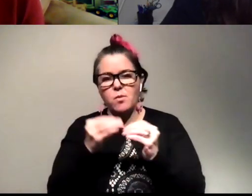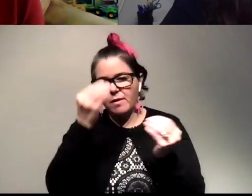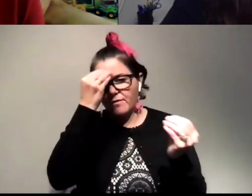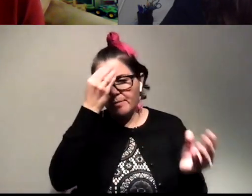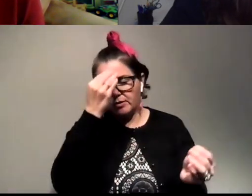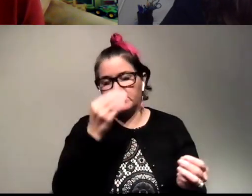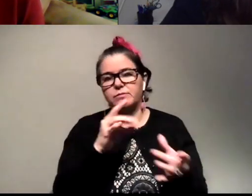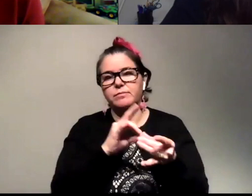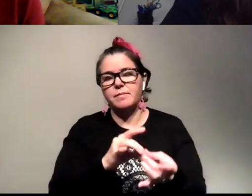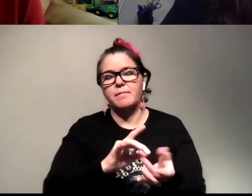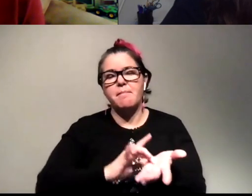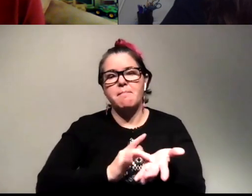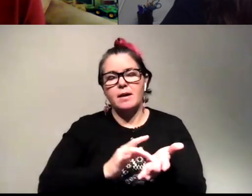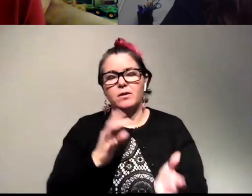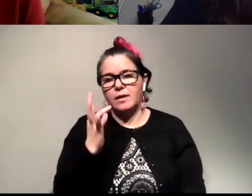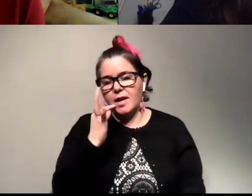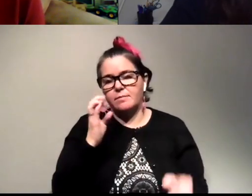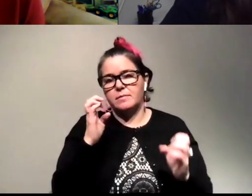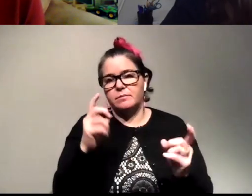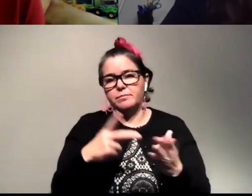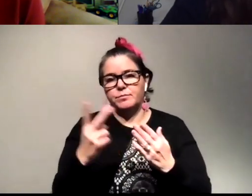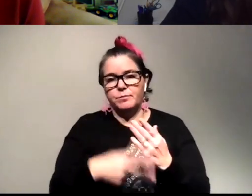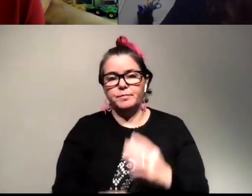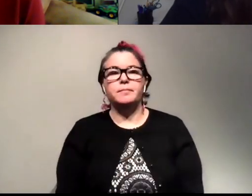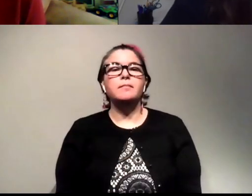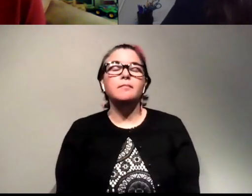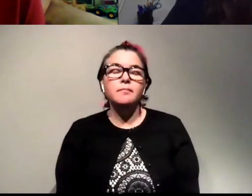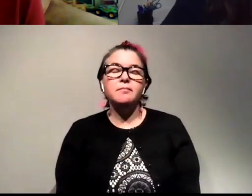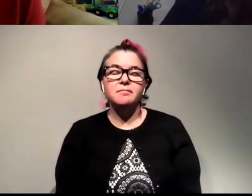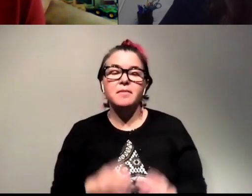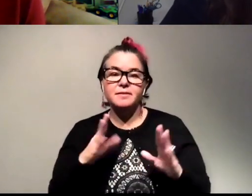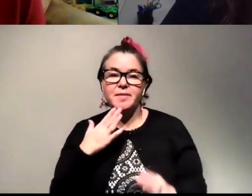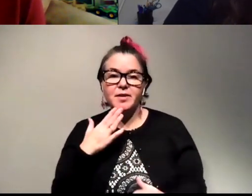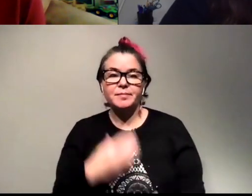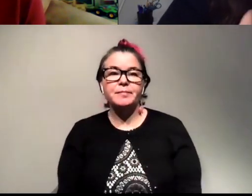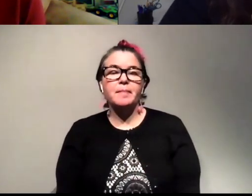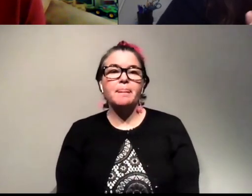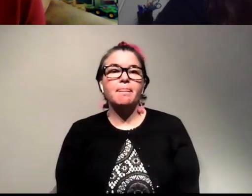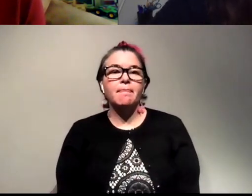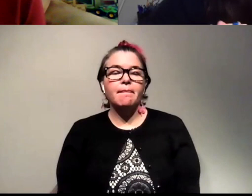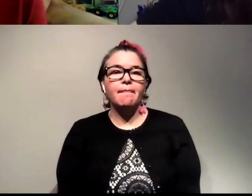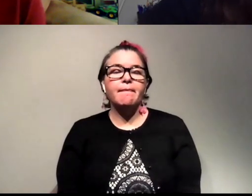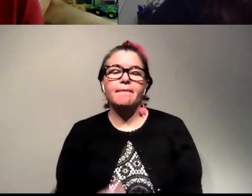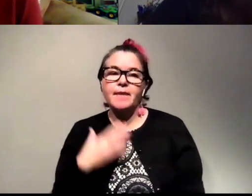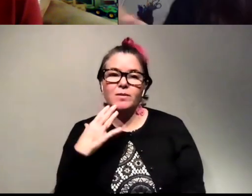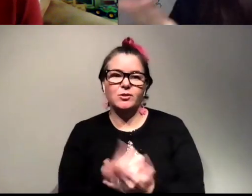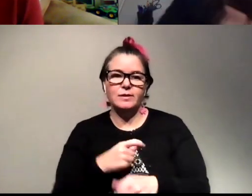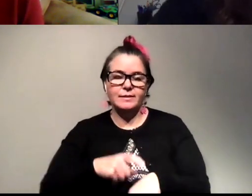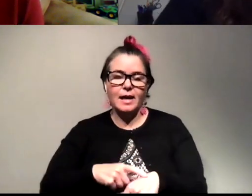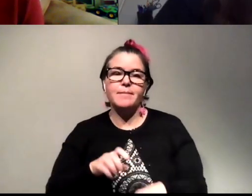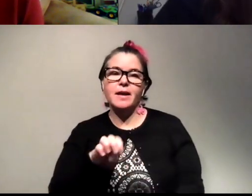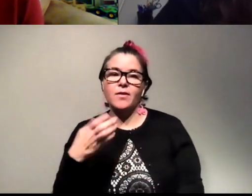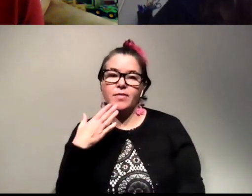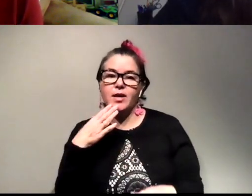their medical cannabis educational program. Awesome. Thank you so much. So thanks for taking the time to be with us today. And Erin, thank